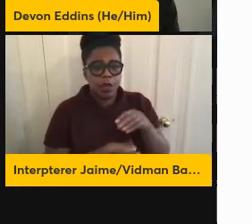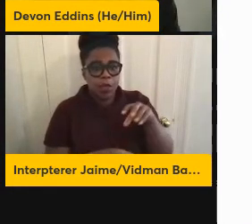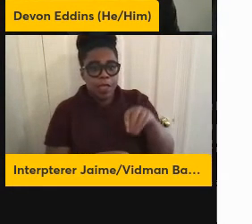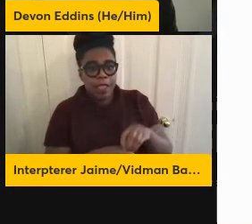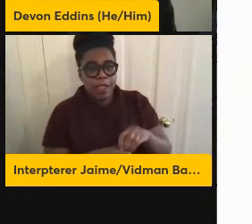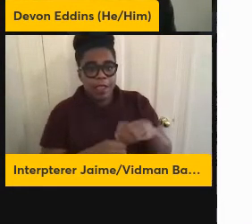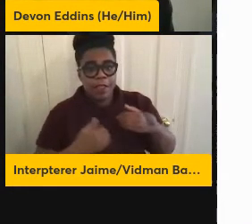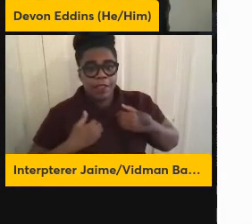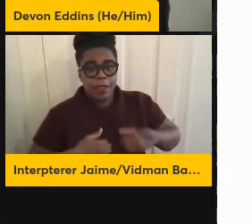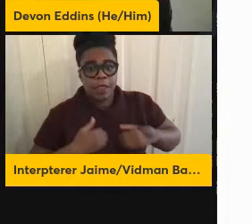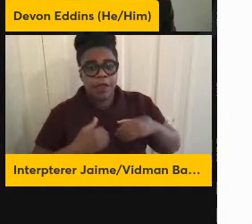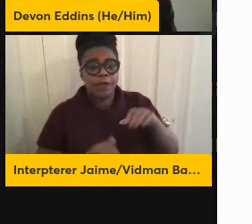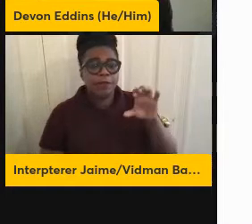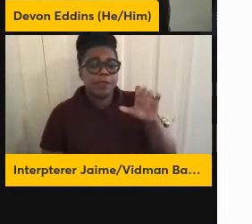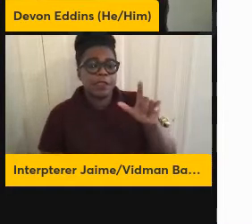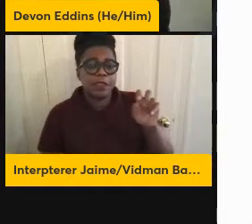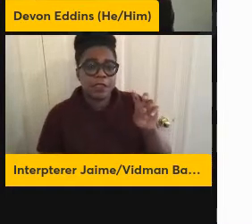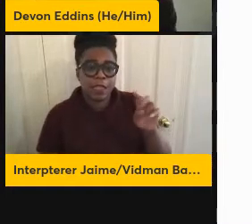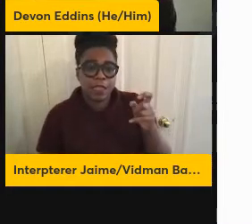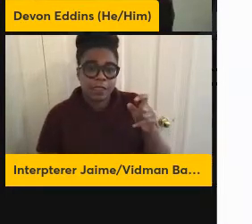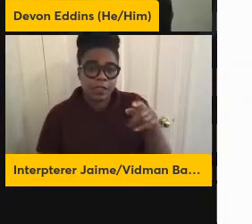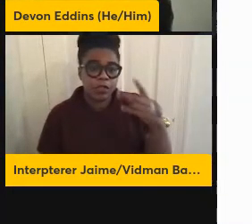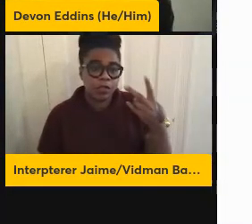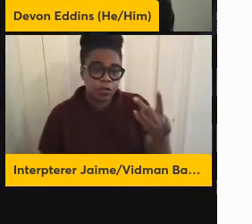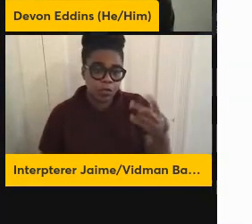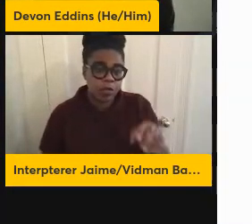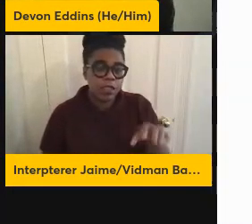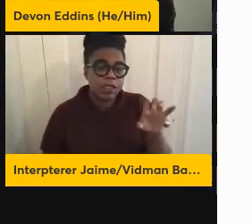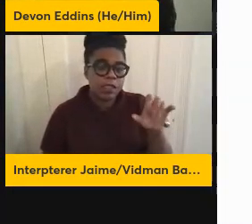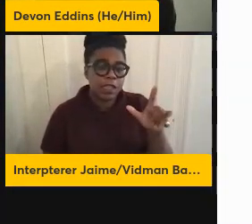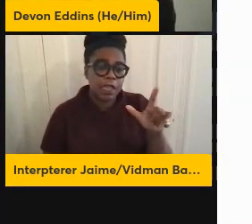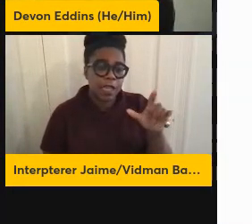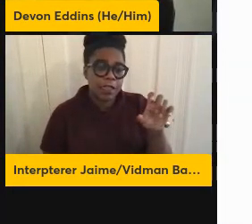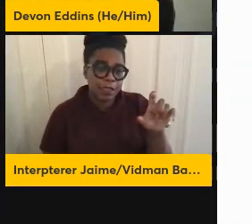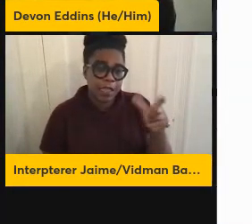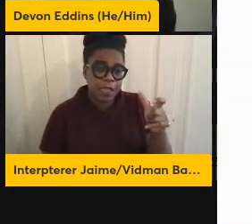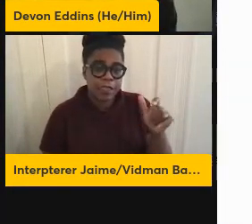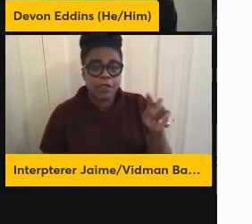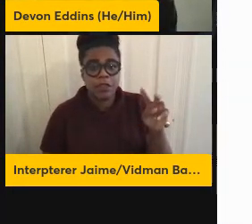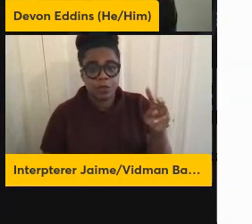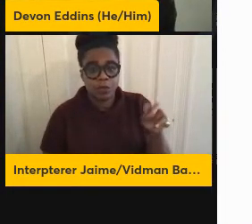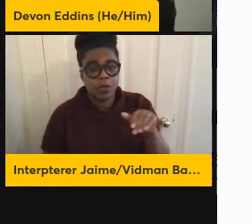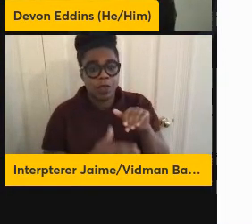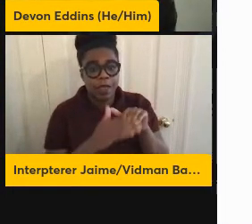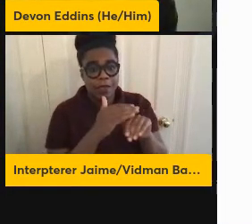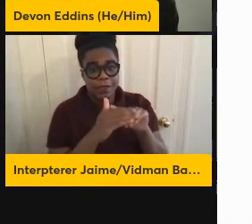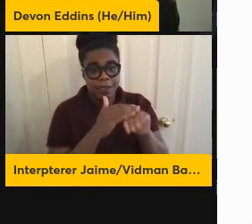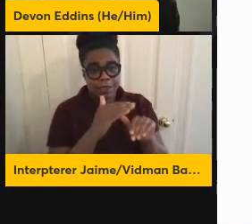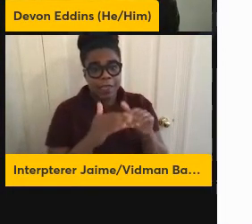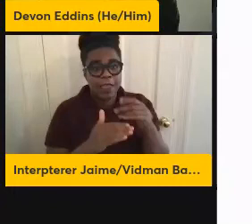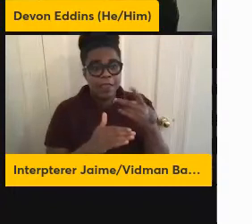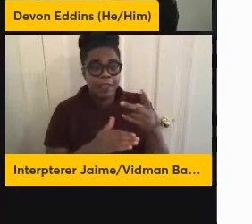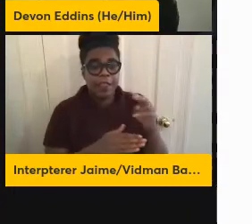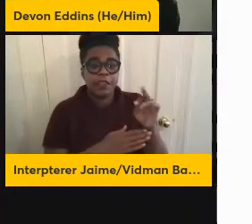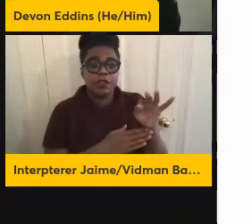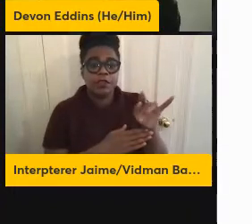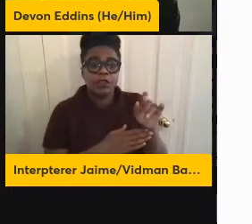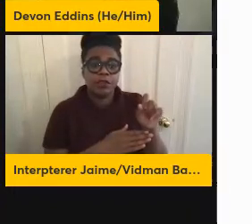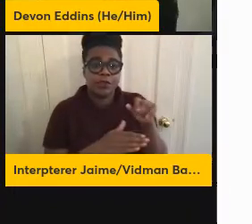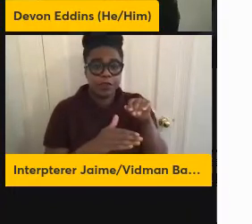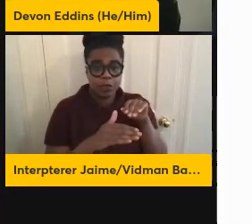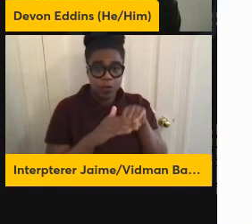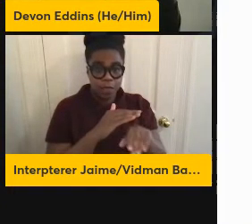the CXCL8, CXCR2 axis. And then once these neutrophils infiltrate the